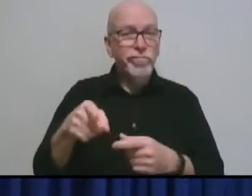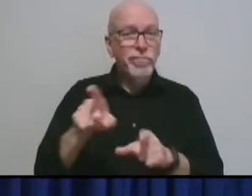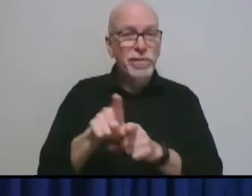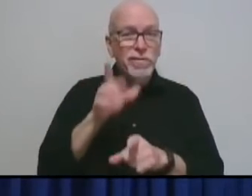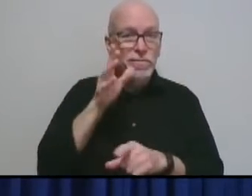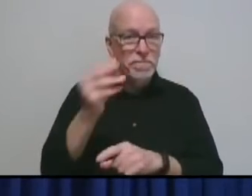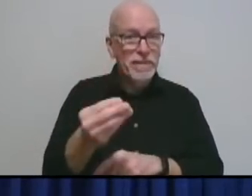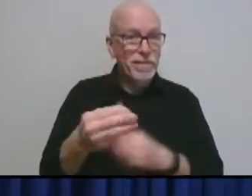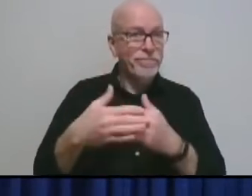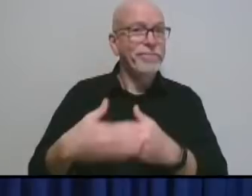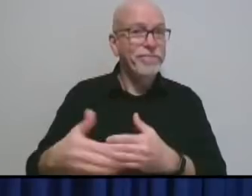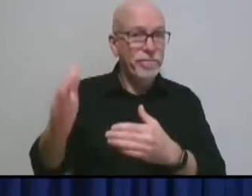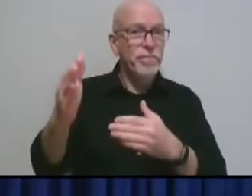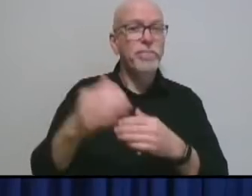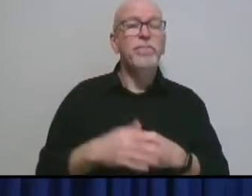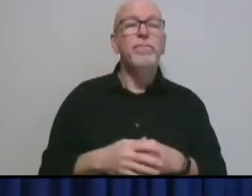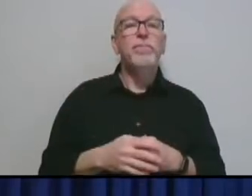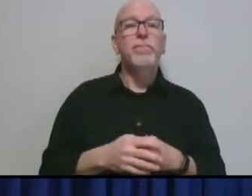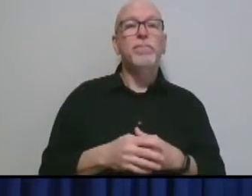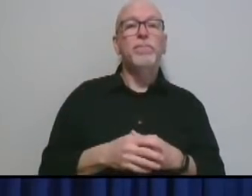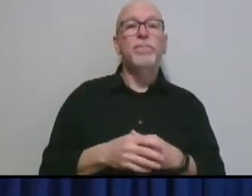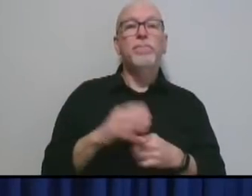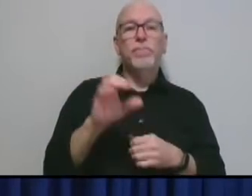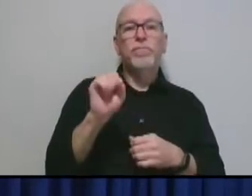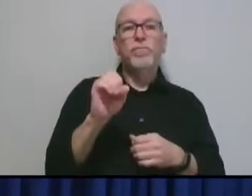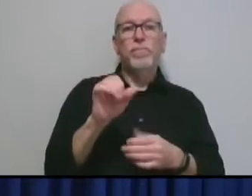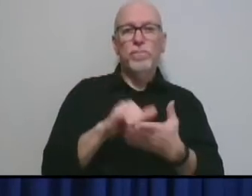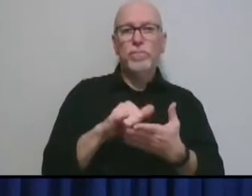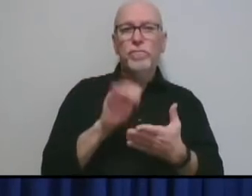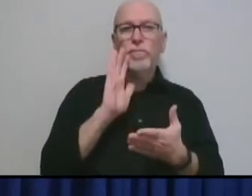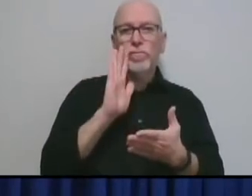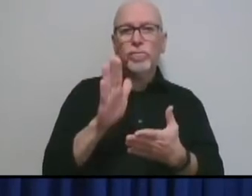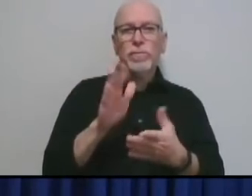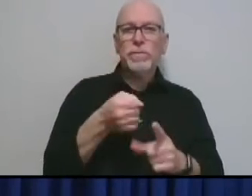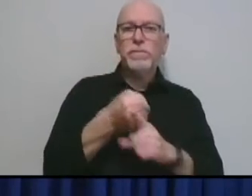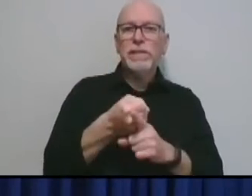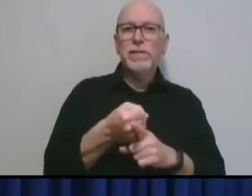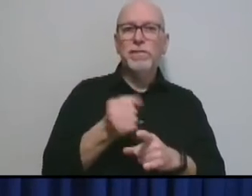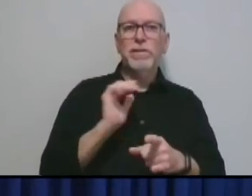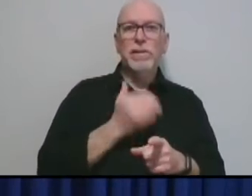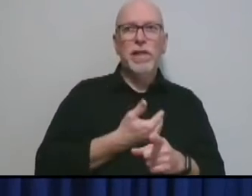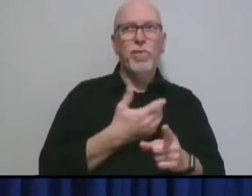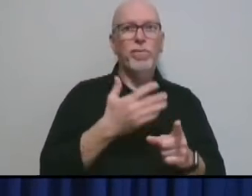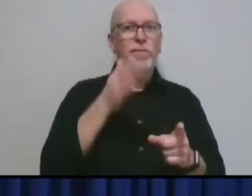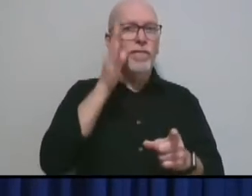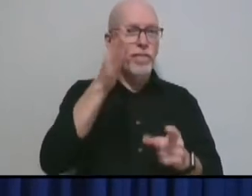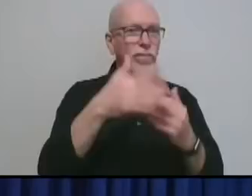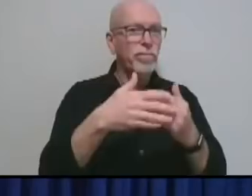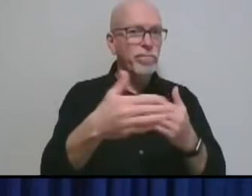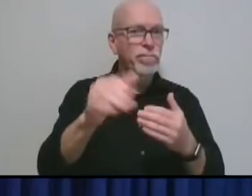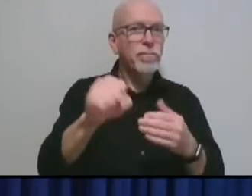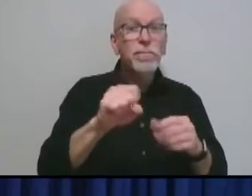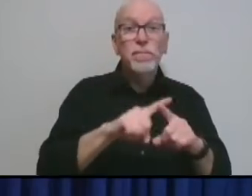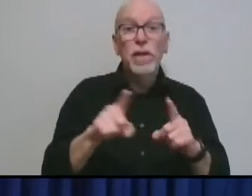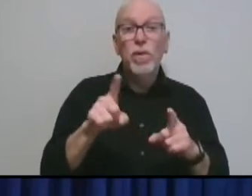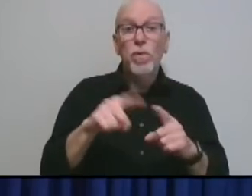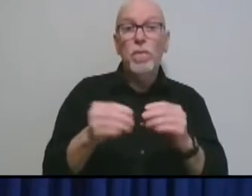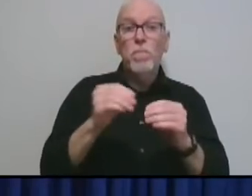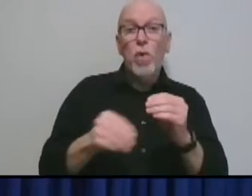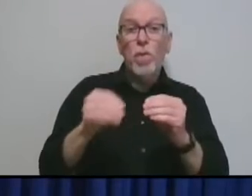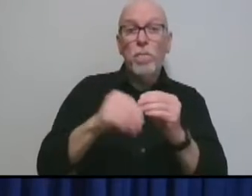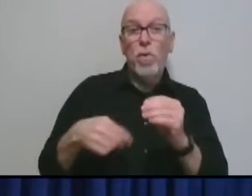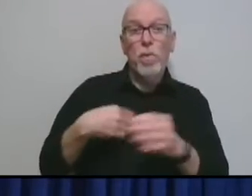and beyond. So that'll affect the equation going forward, but hopefully as more and more